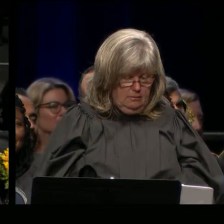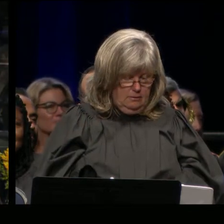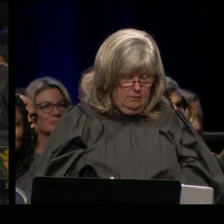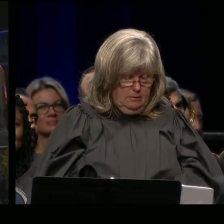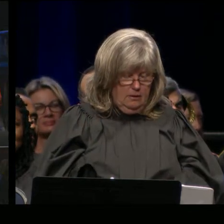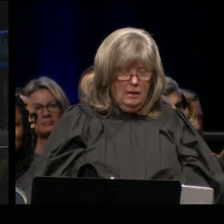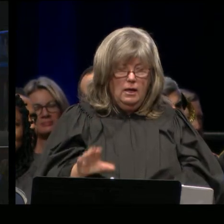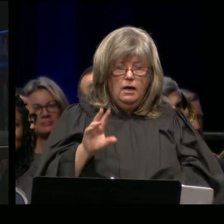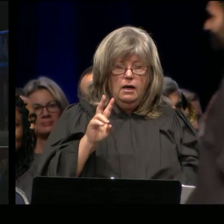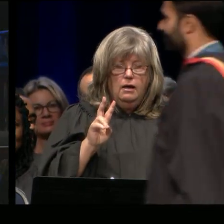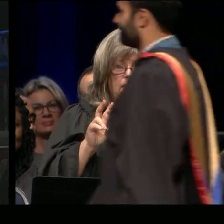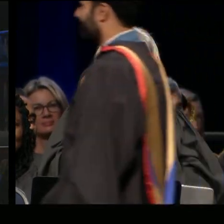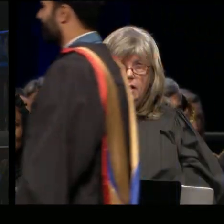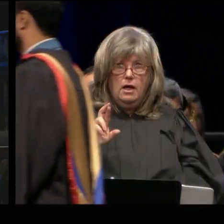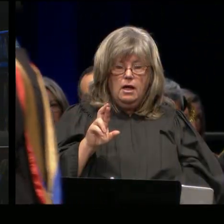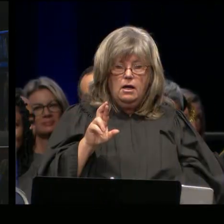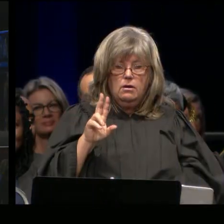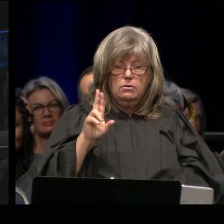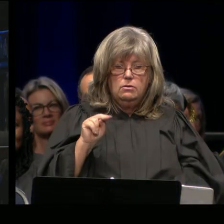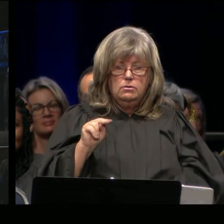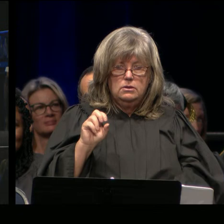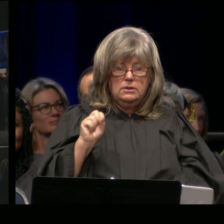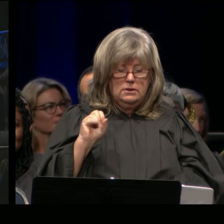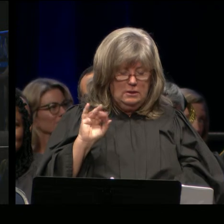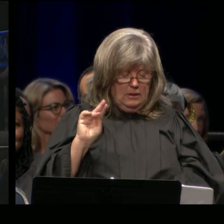Varun Singh.